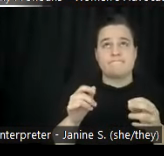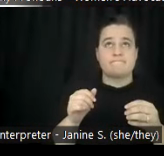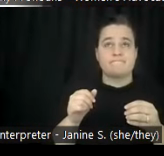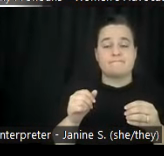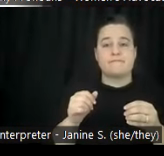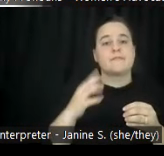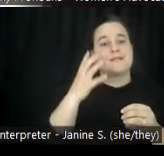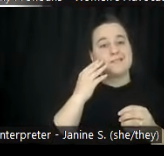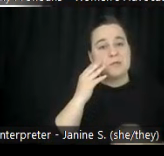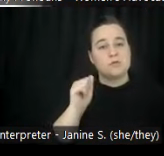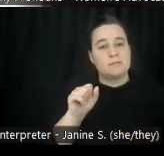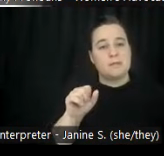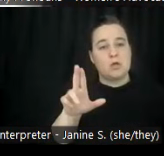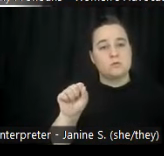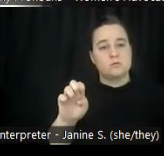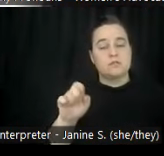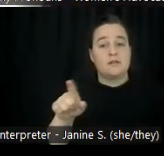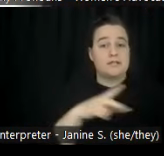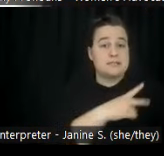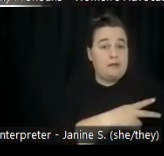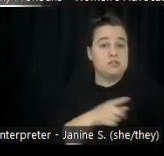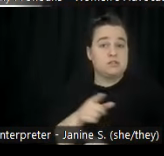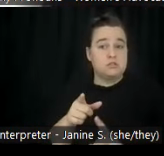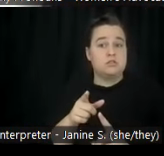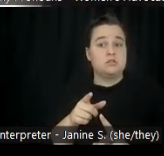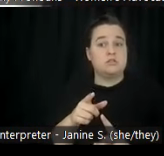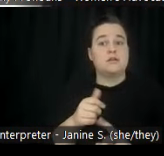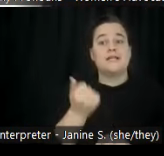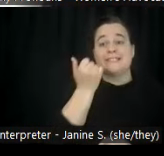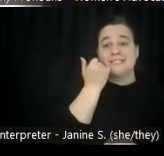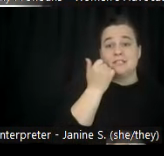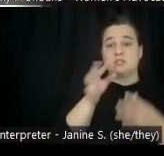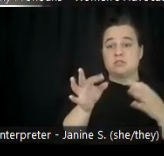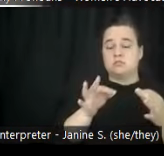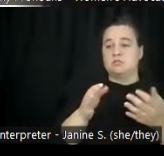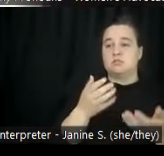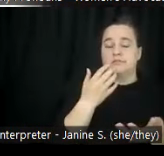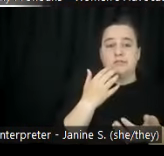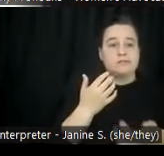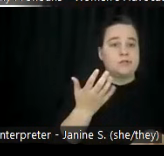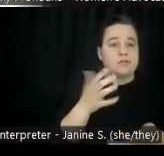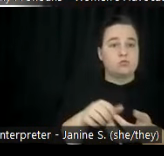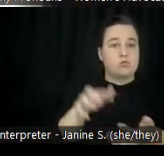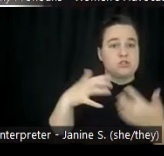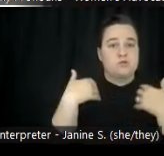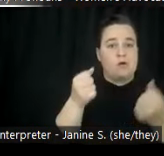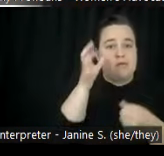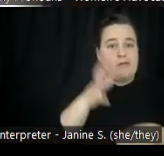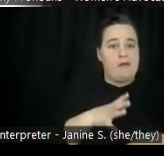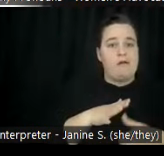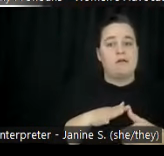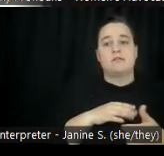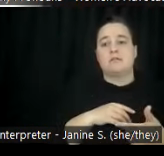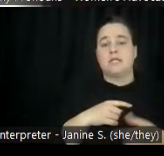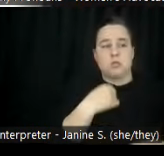experiencing abuse, and it was a patient who the dentist described as a well-off, healthy man, had told the